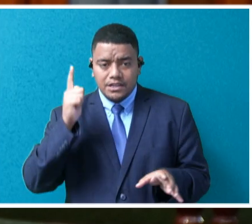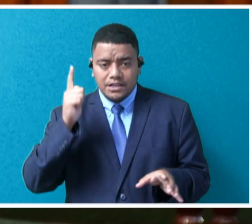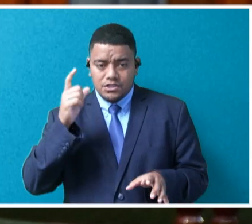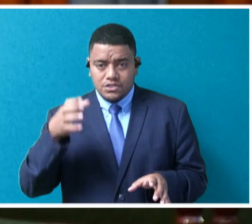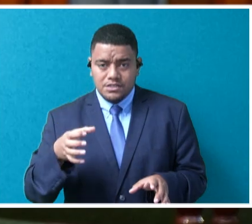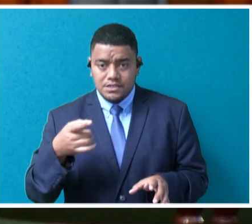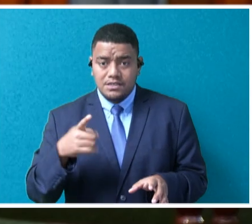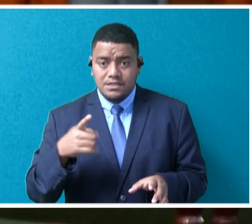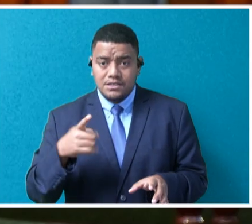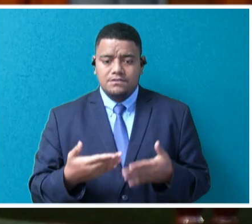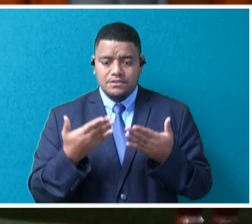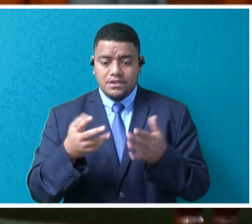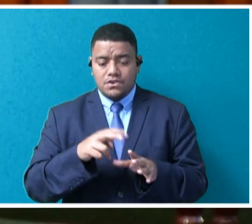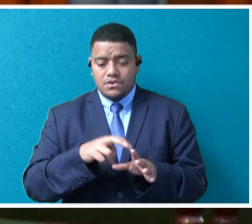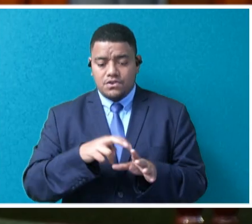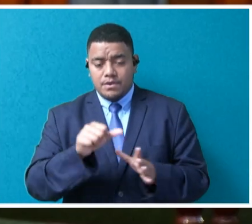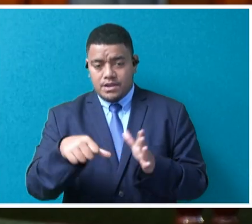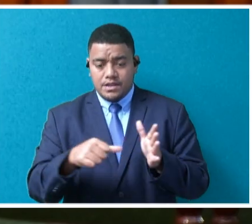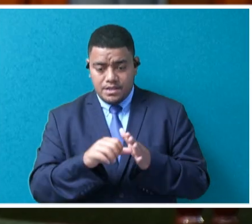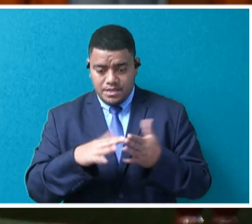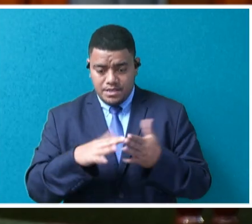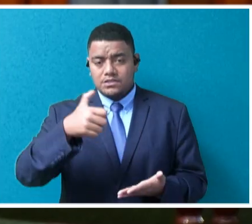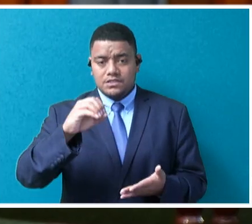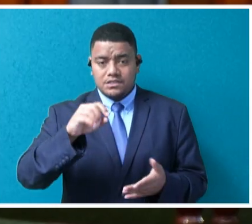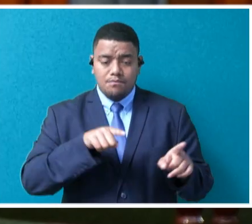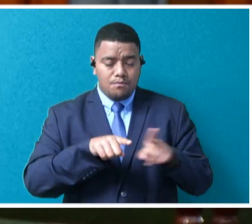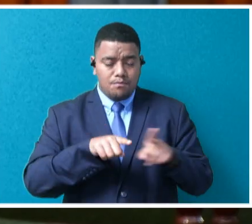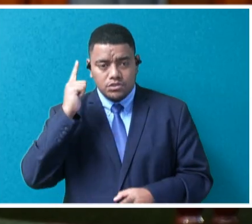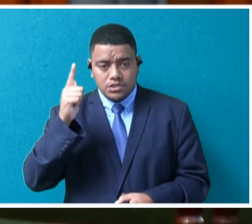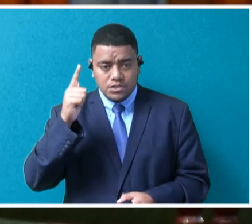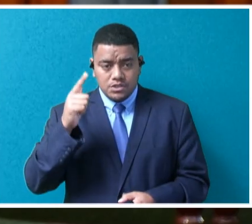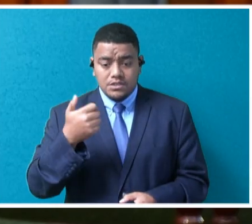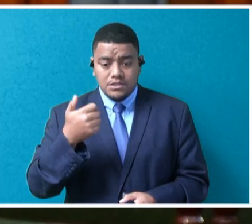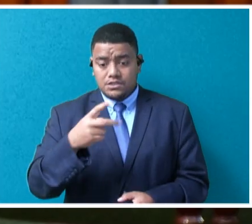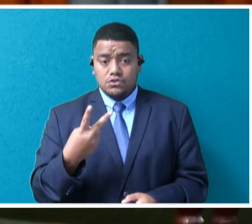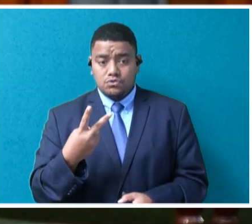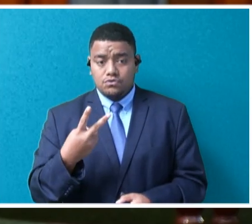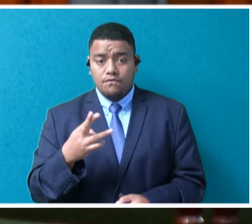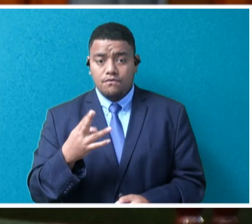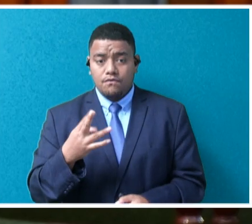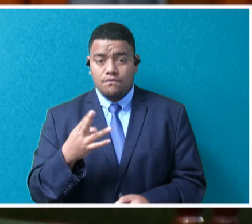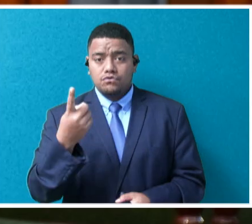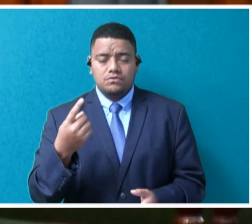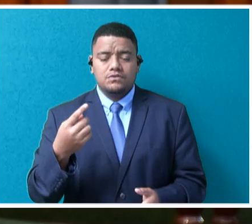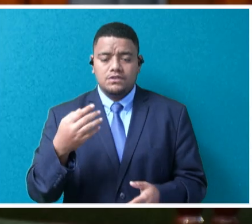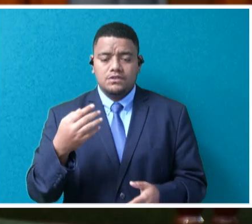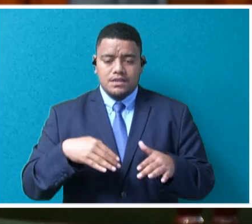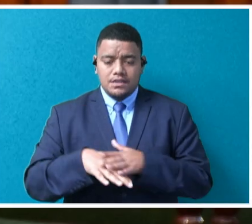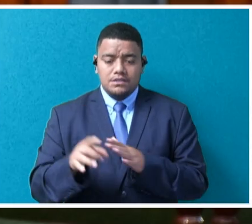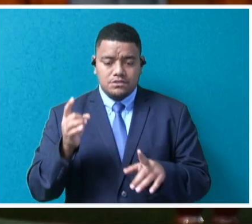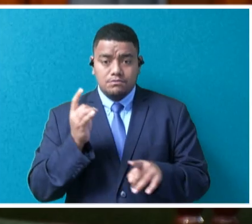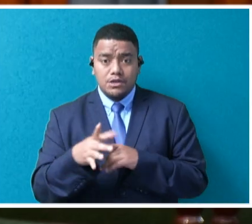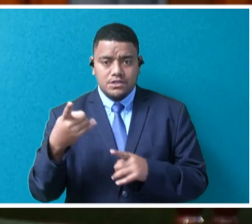and increased the retirement age, now 60 for most teachers and 62 for those in STEM and special and